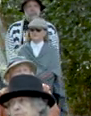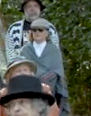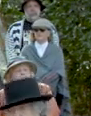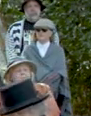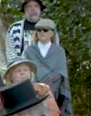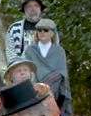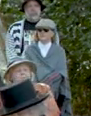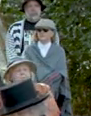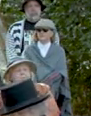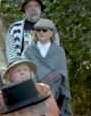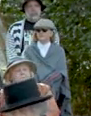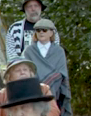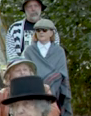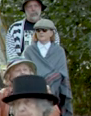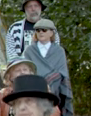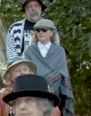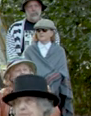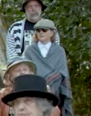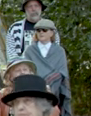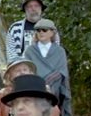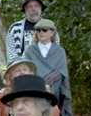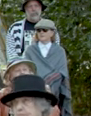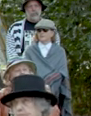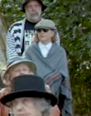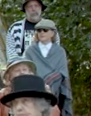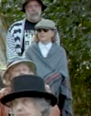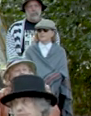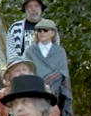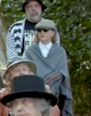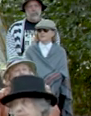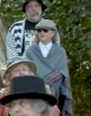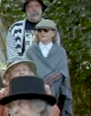Charlotte Ann Smith Maylard Swig Schultz.